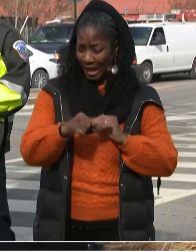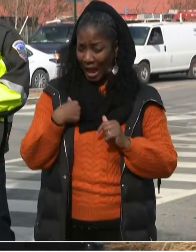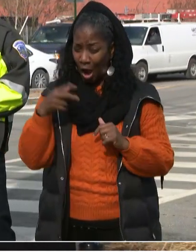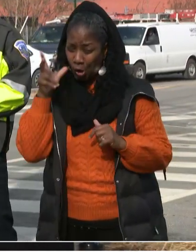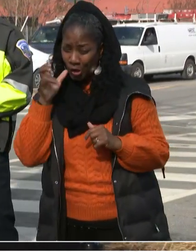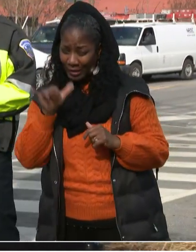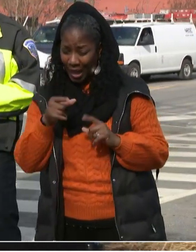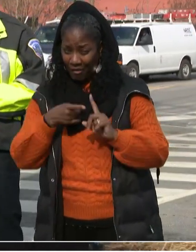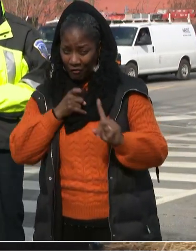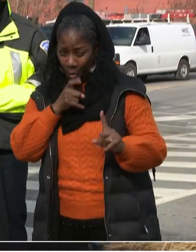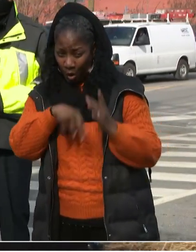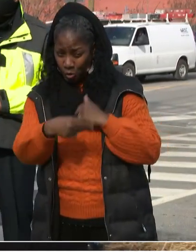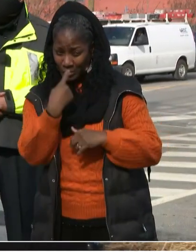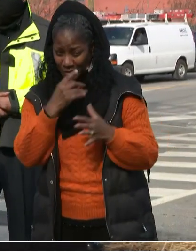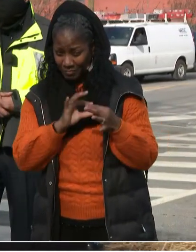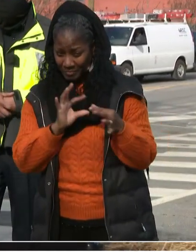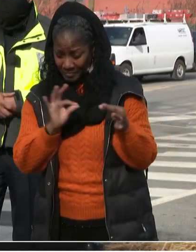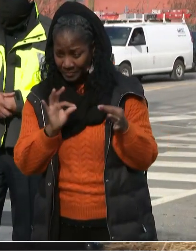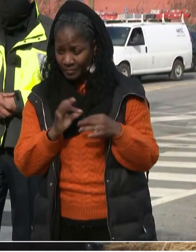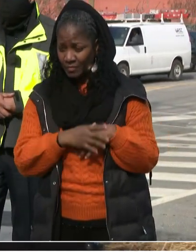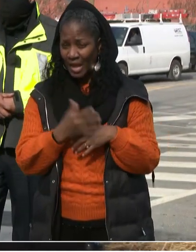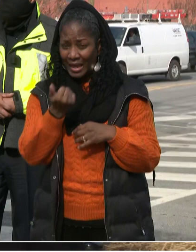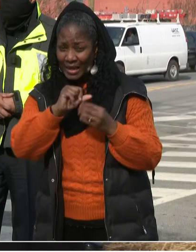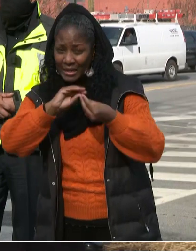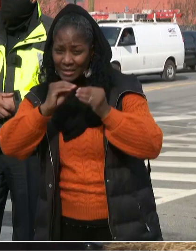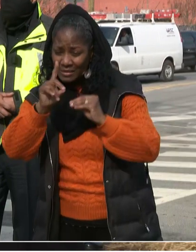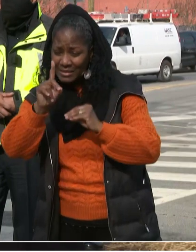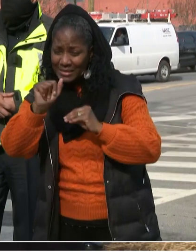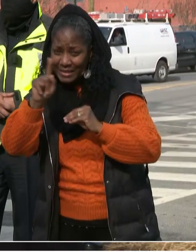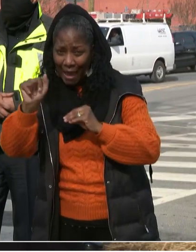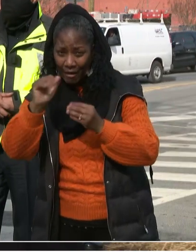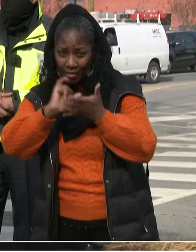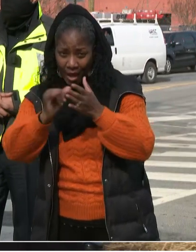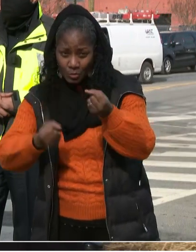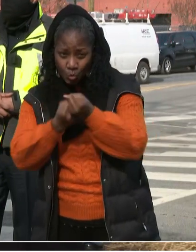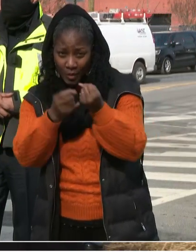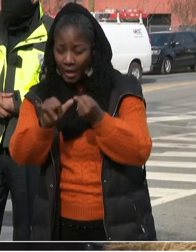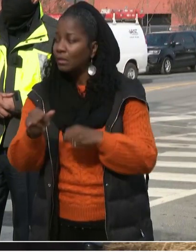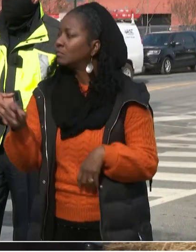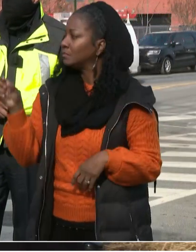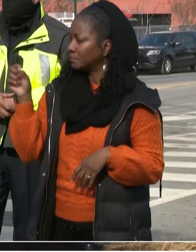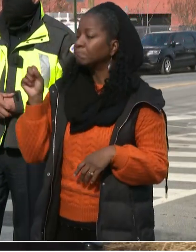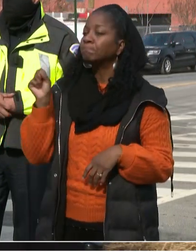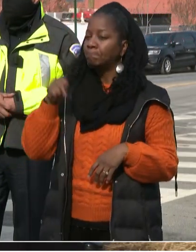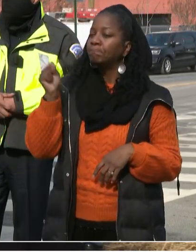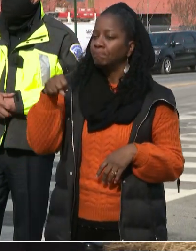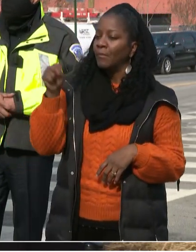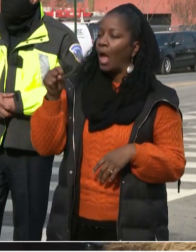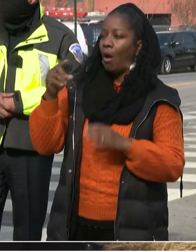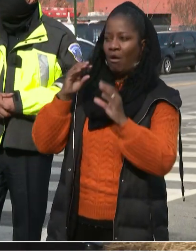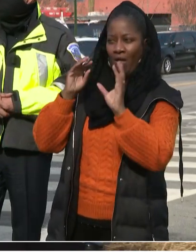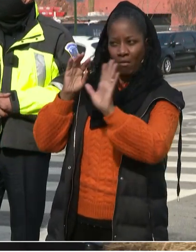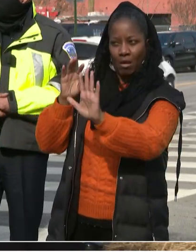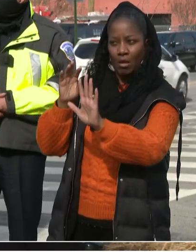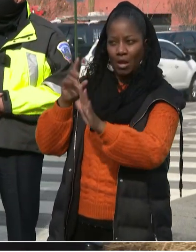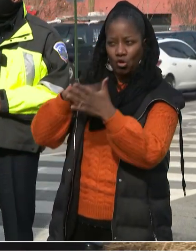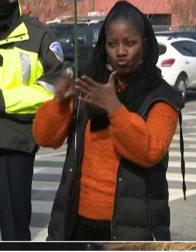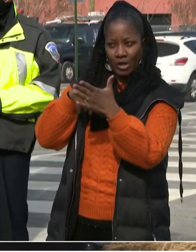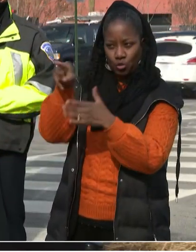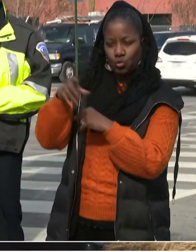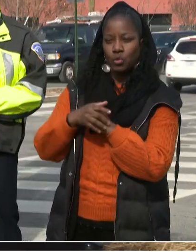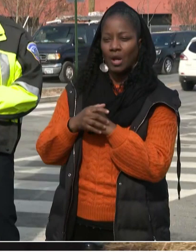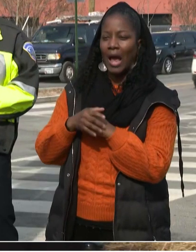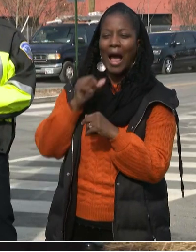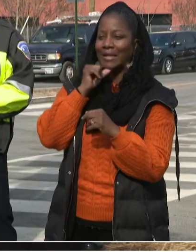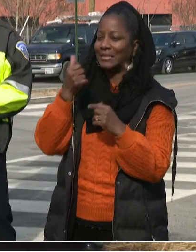infer that from what I'm hearing, but is there any data that actually supports that? Yes, but let me correct you on one thing. I didn't say